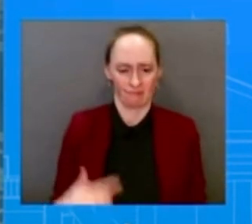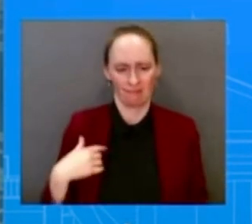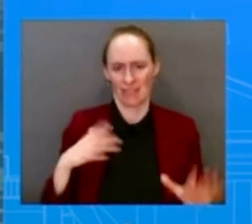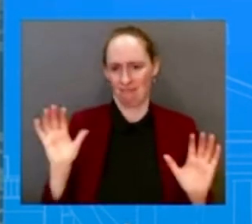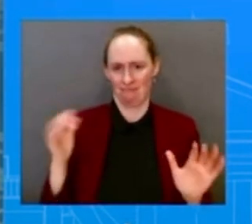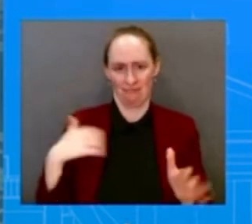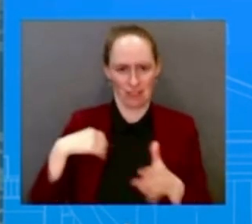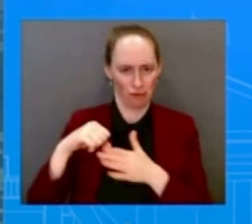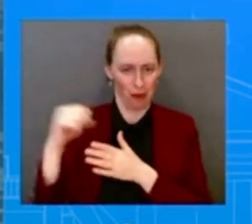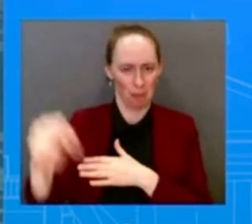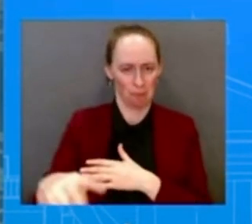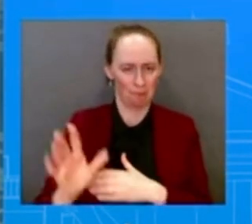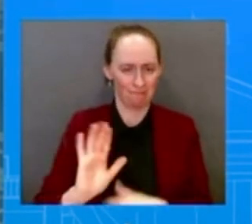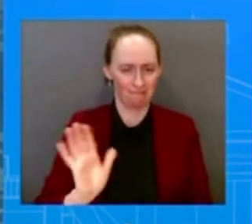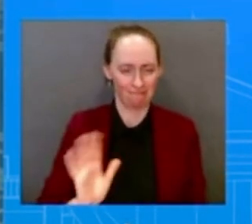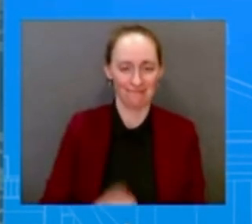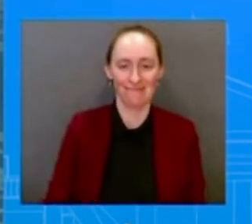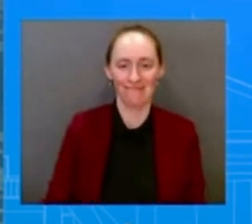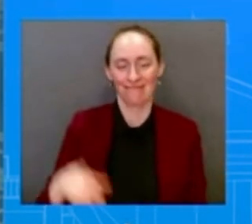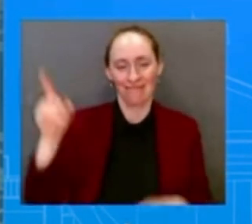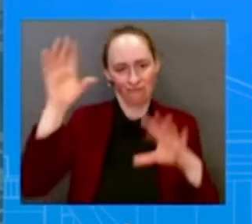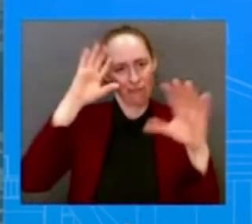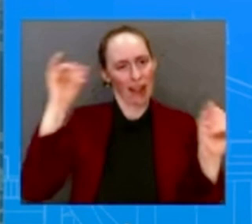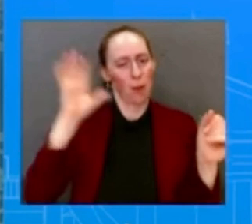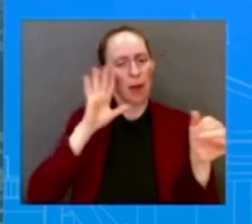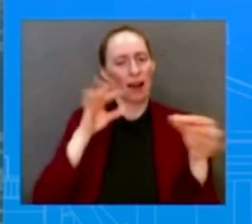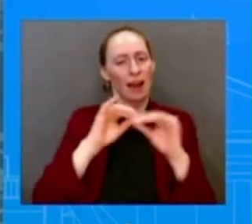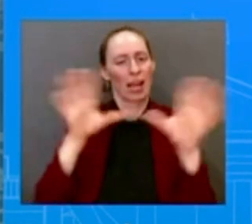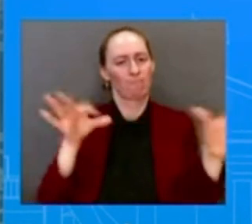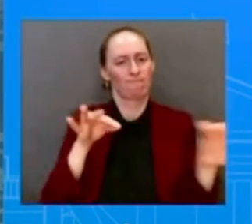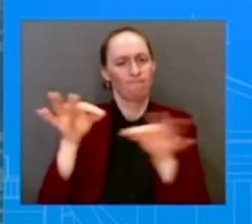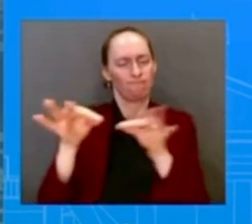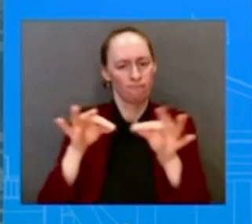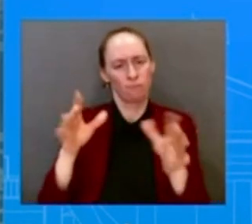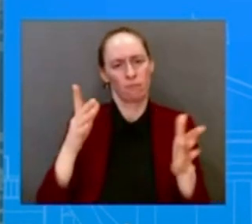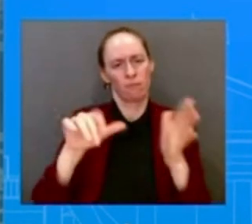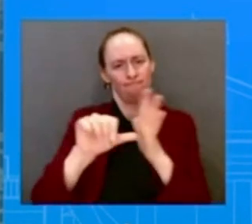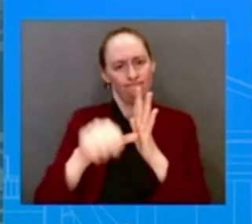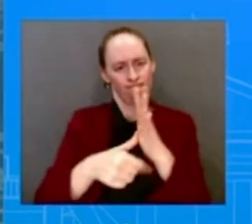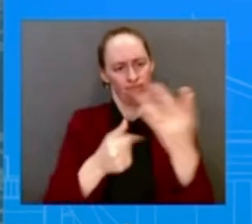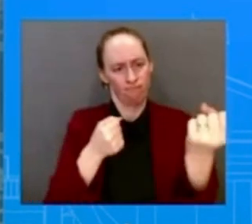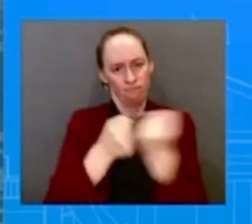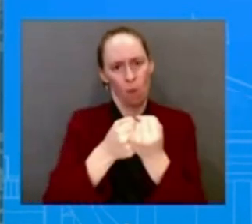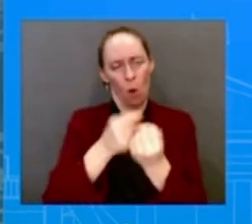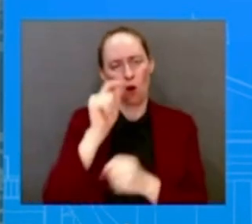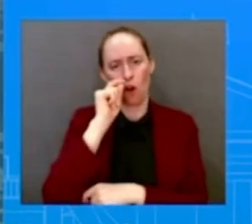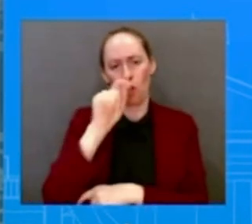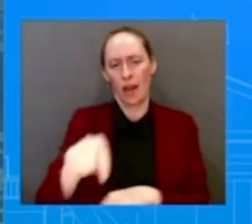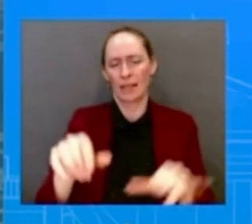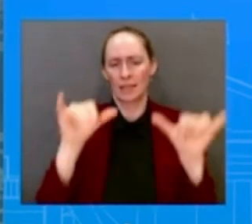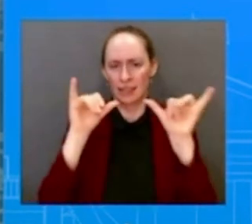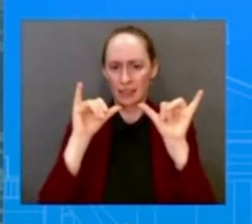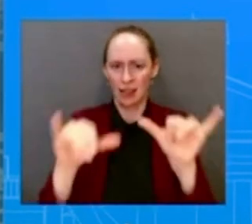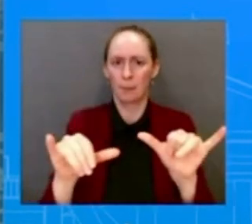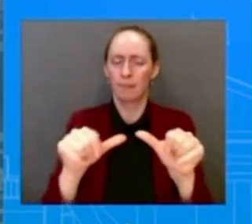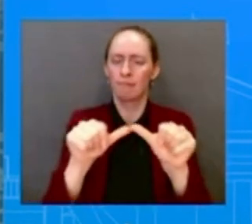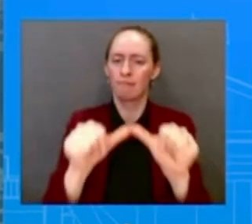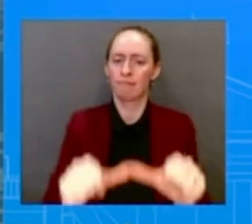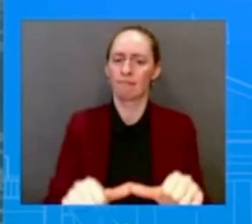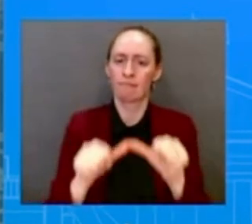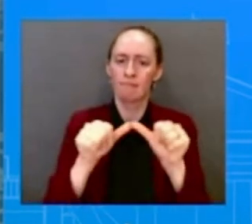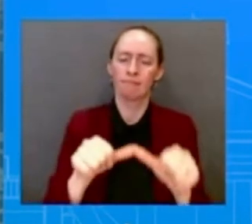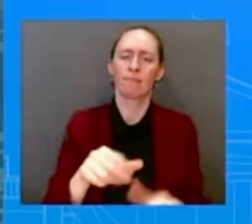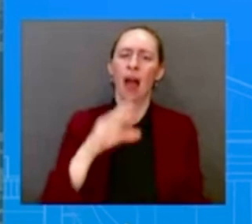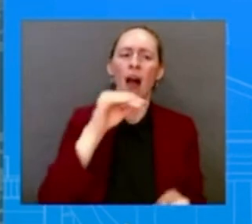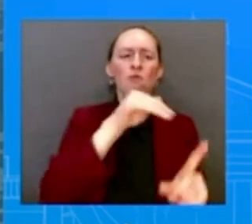States will continue to stand with Ukraine for as long as it takes. He will continue to call for the kind of international unity that we've seen,